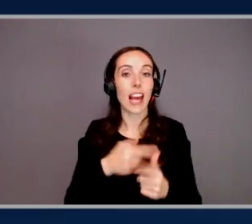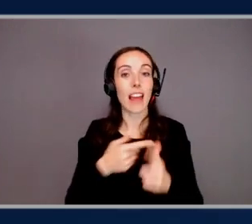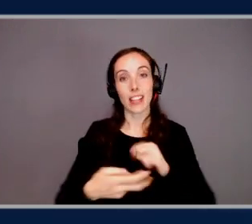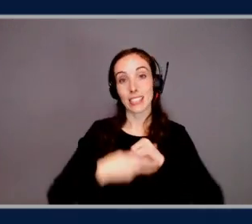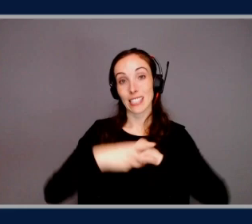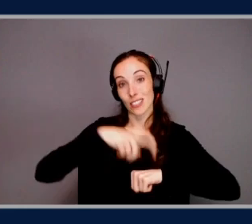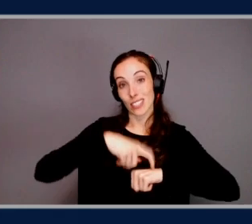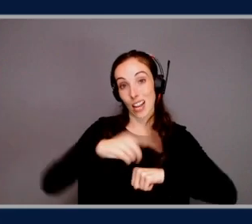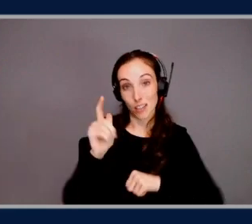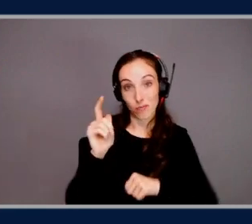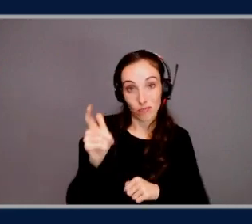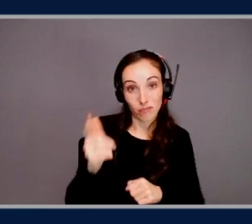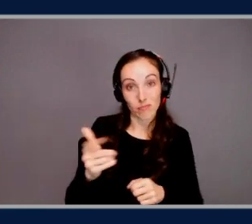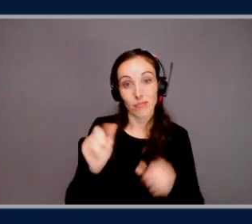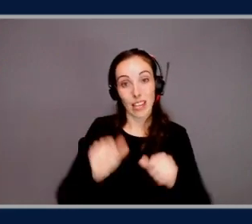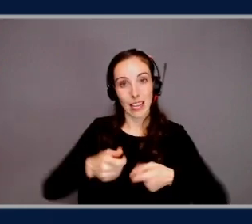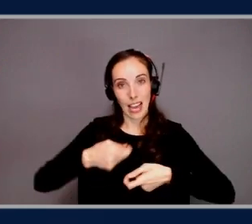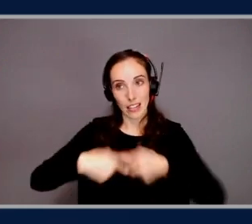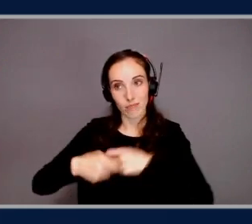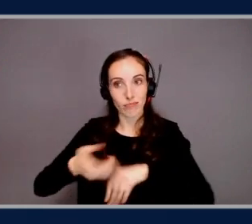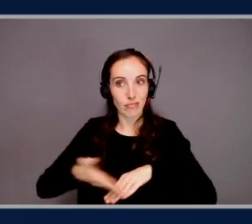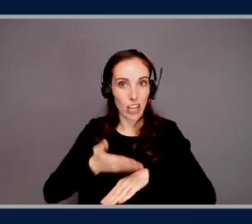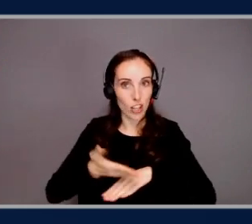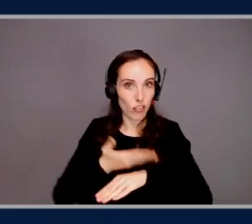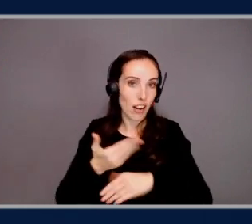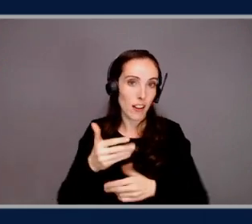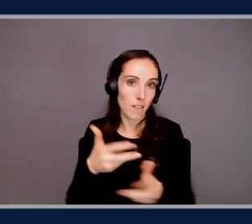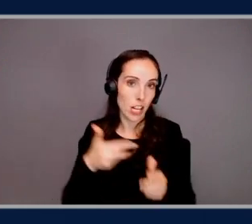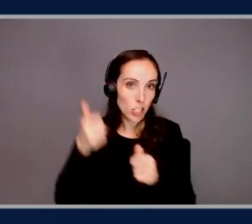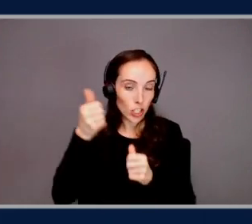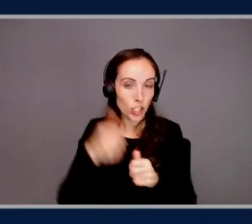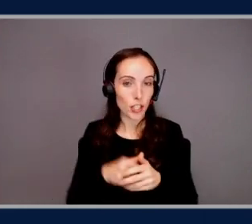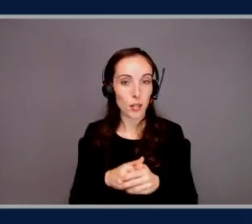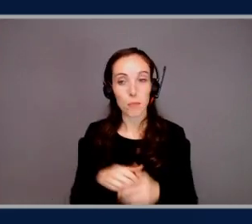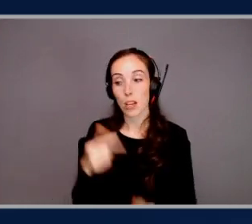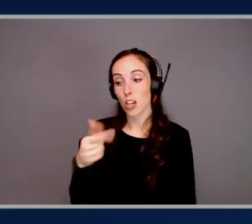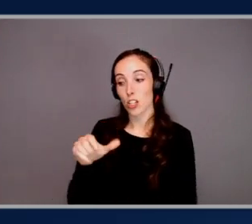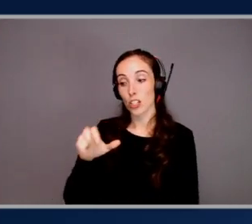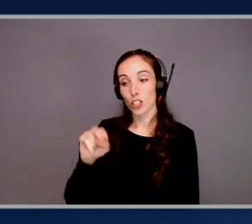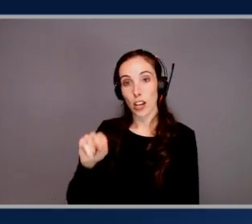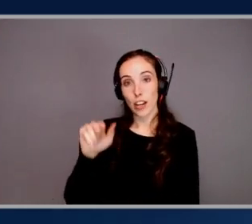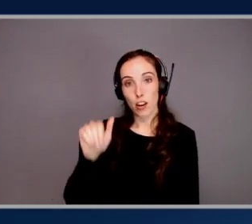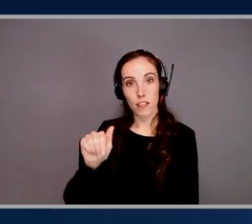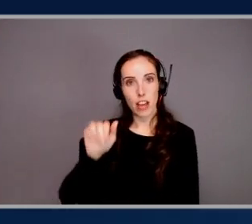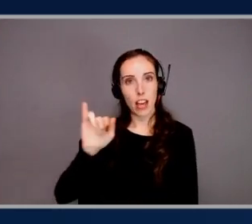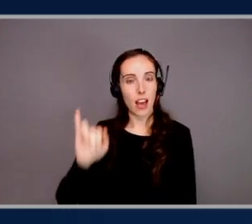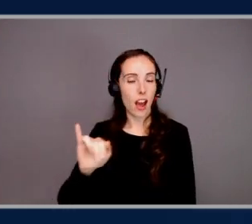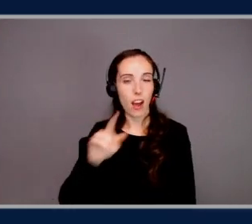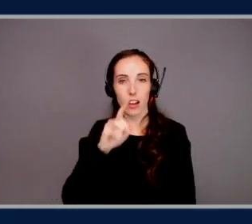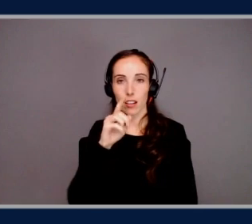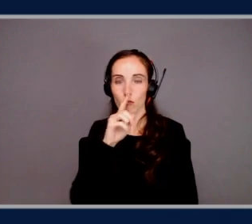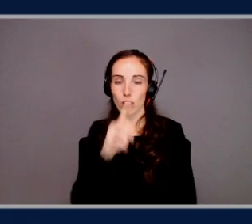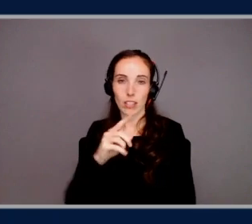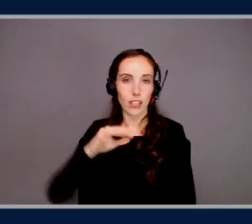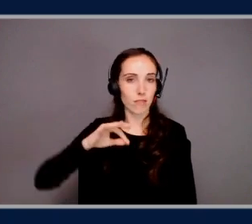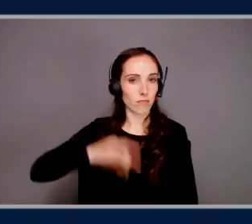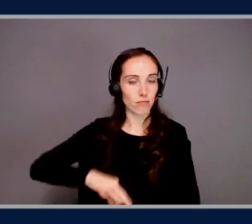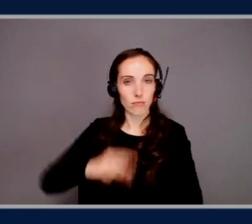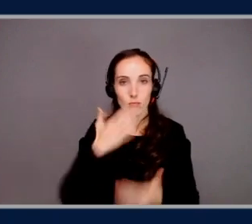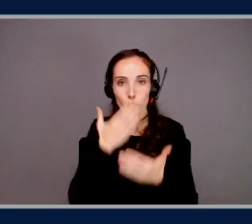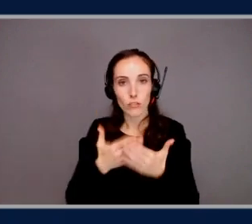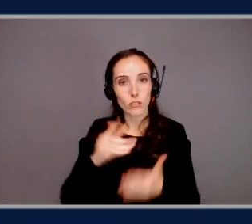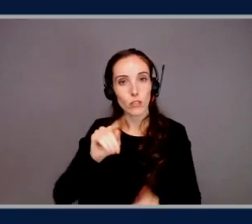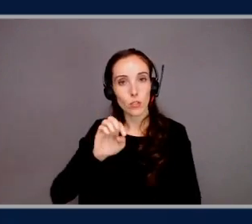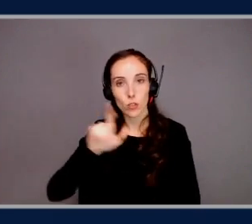to iterate faster. Well, I think that generative AI is a tremendous tool for that because it lowers the barrier to